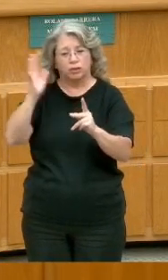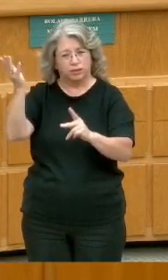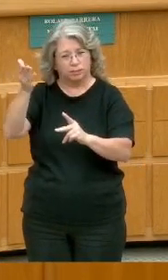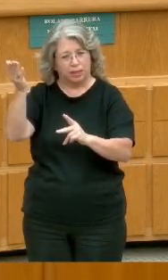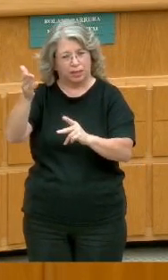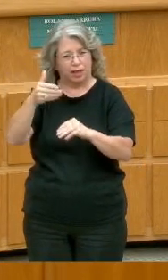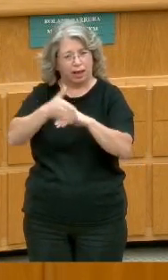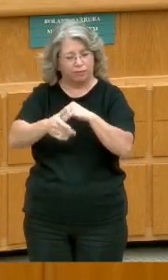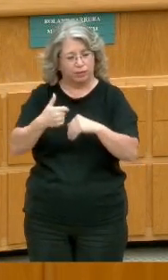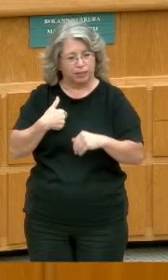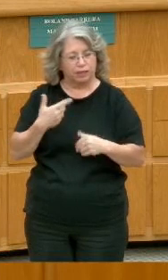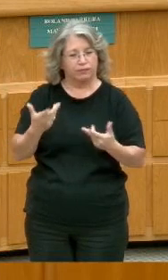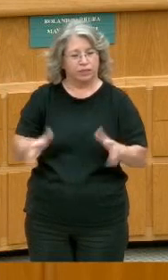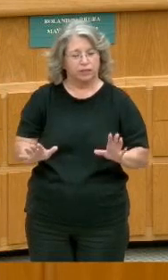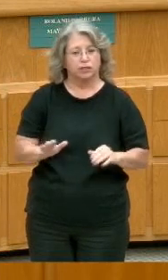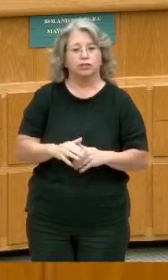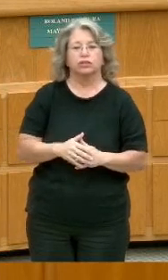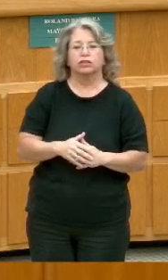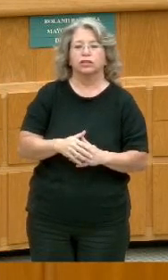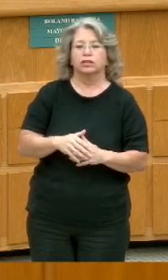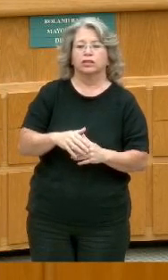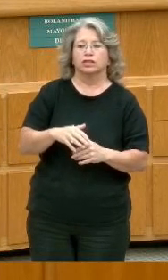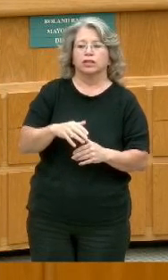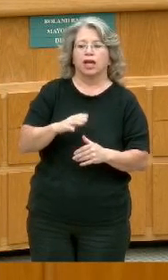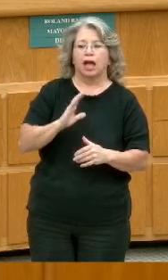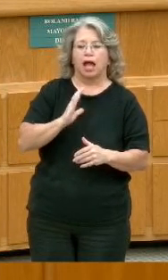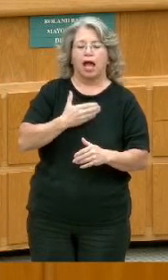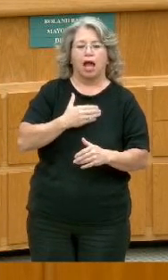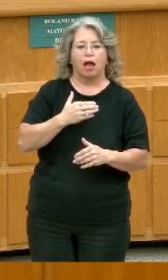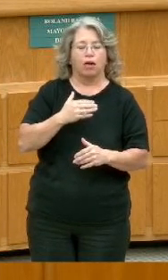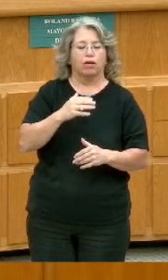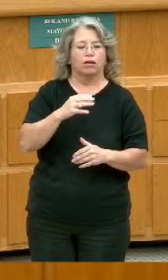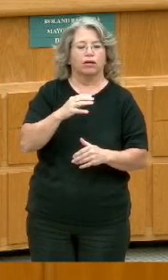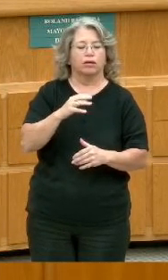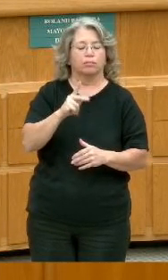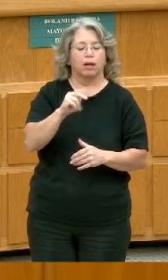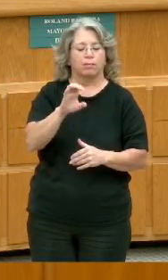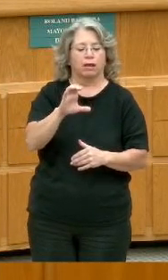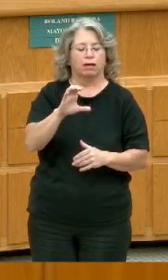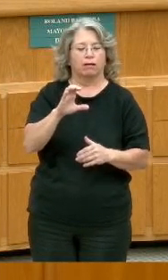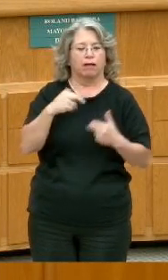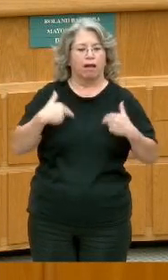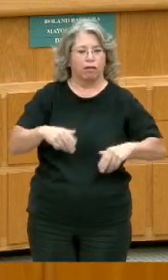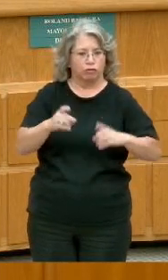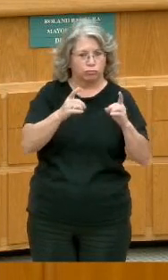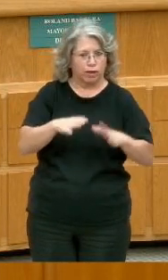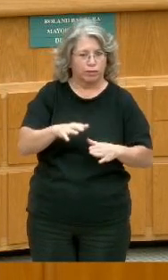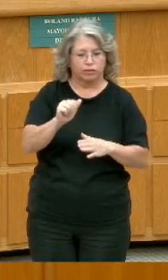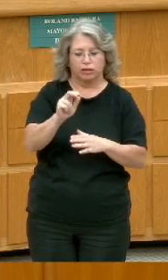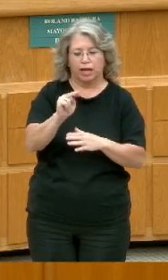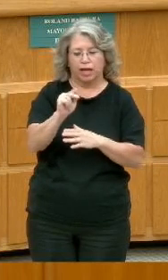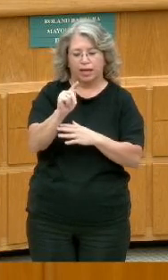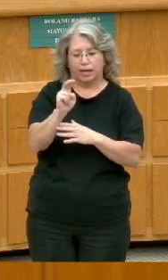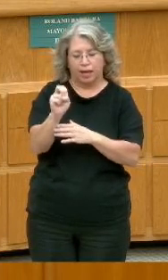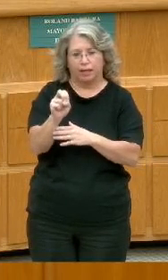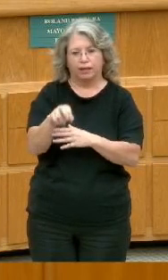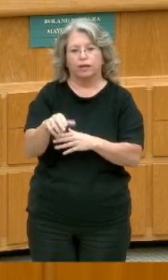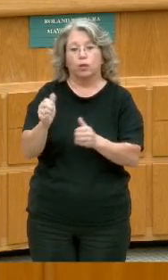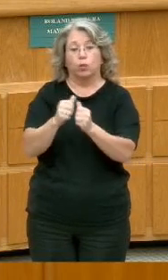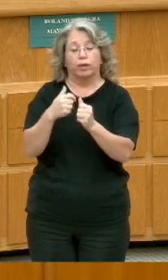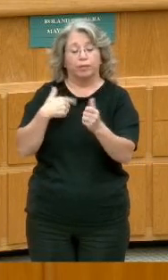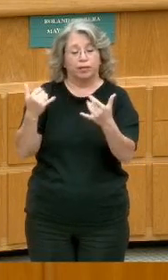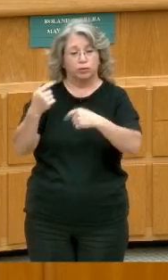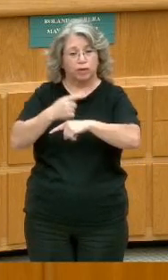our City County Public Health Director, Annette Rodriguez. And then with us today is County Judge Barbara